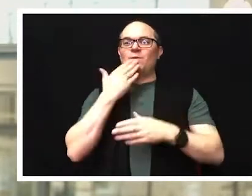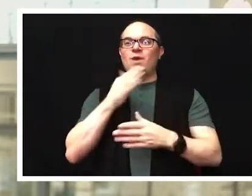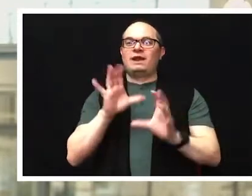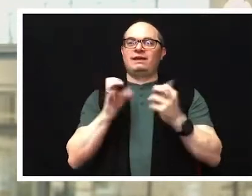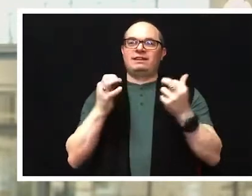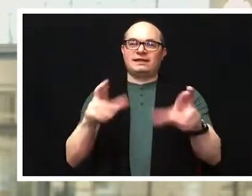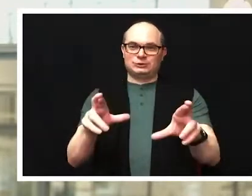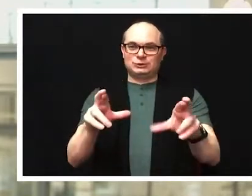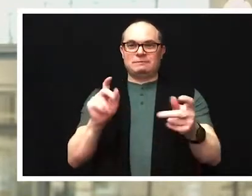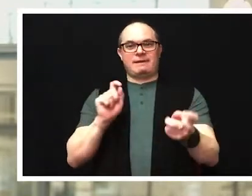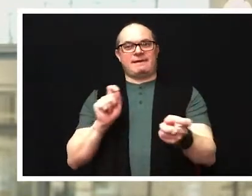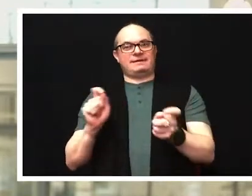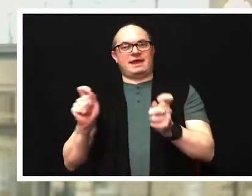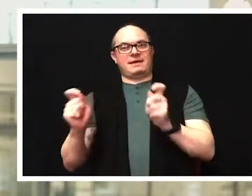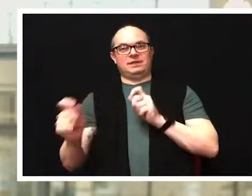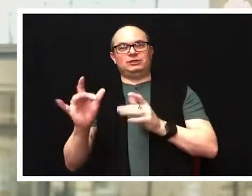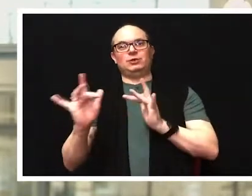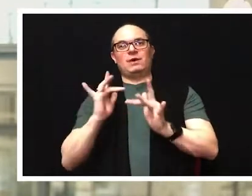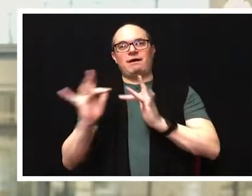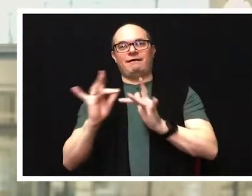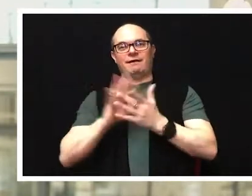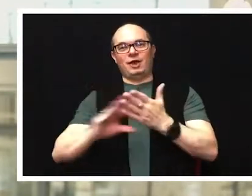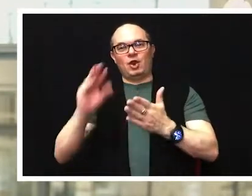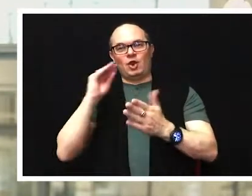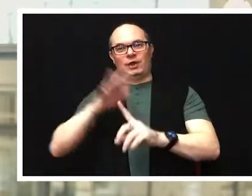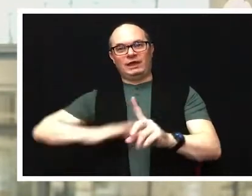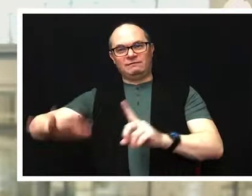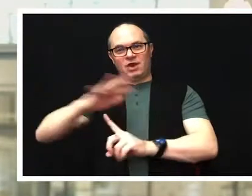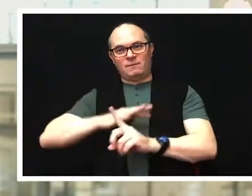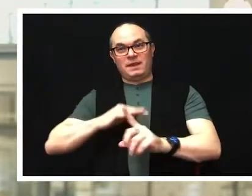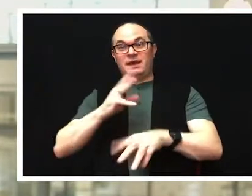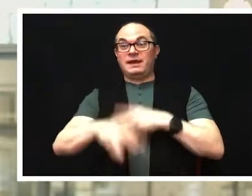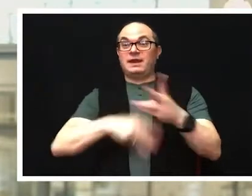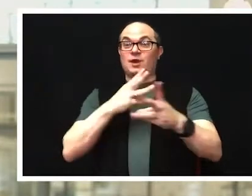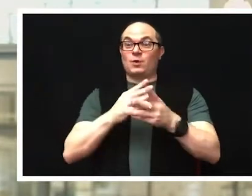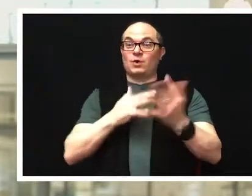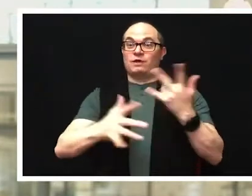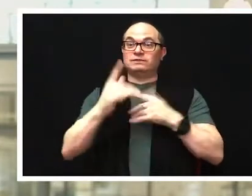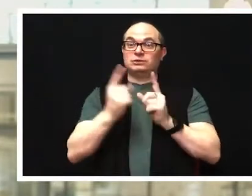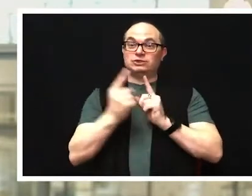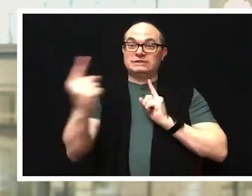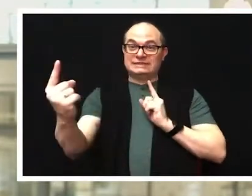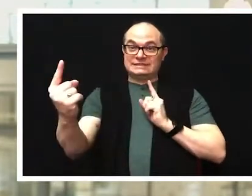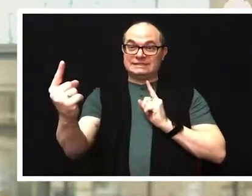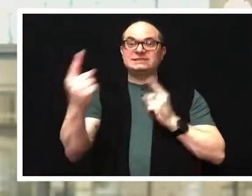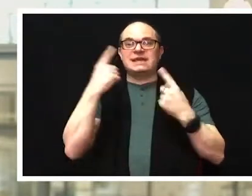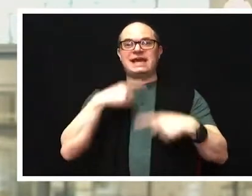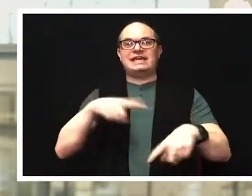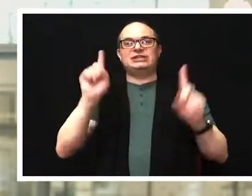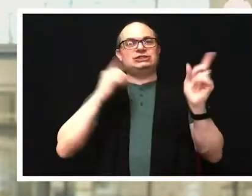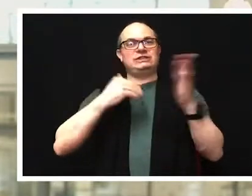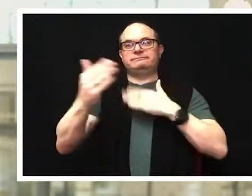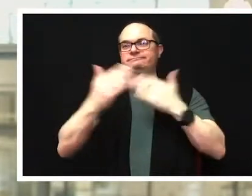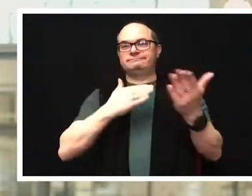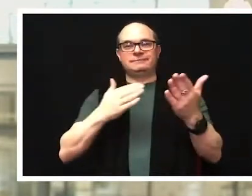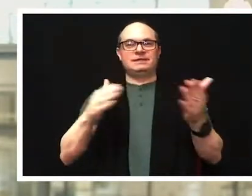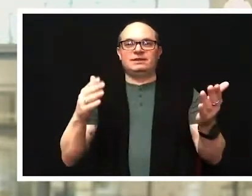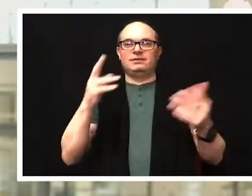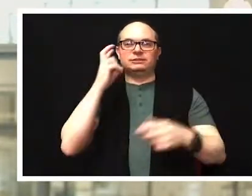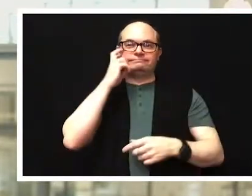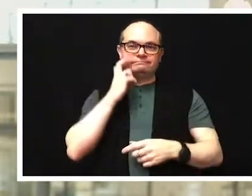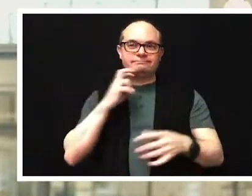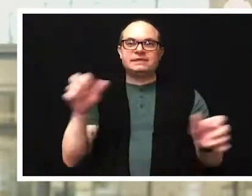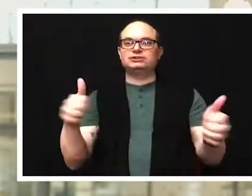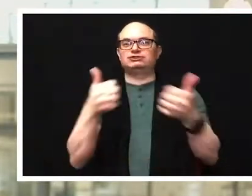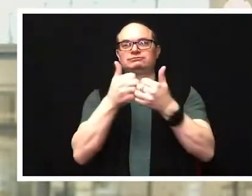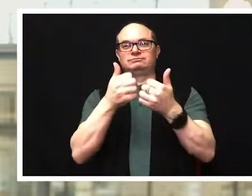in the classroom, adapted to an online learning environment in a world of social distancing, and achieved despite the hardships and